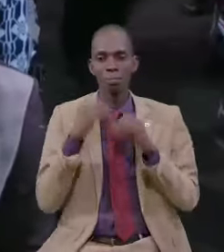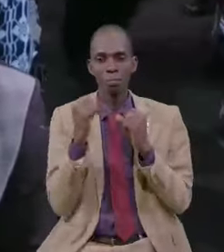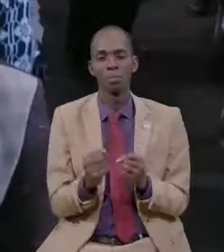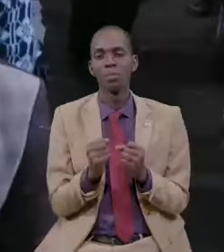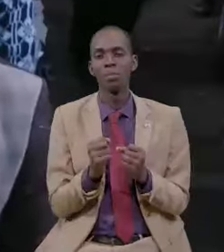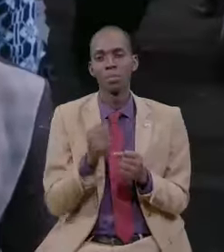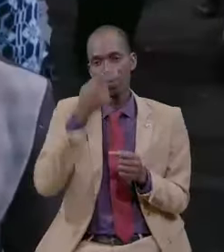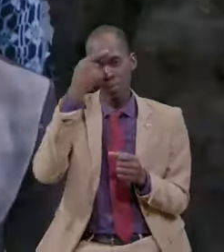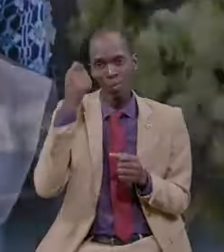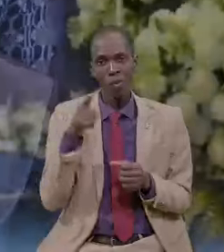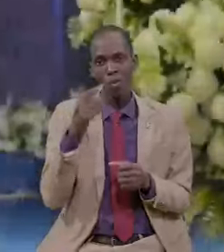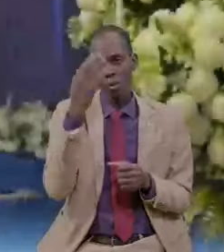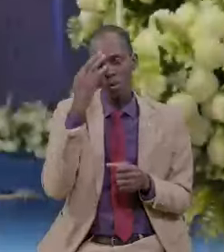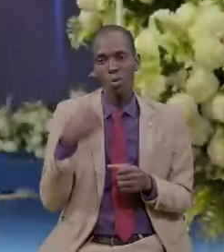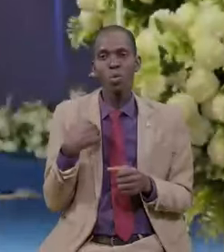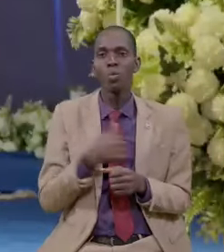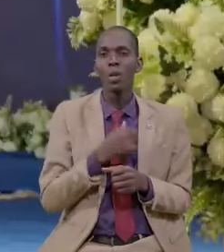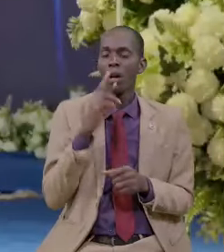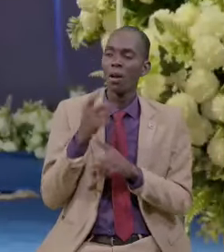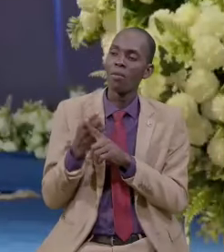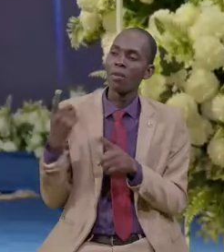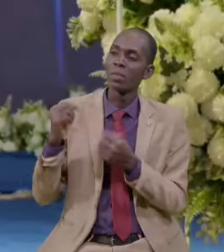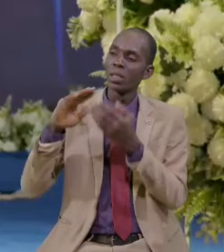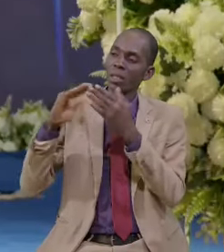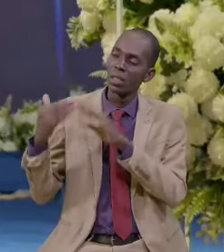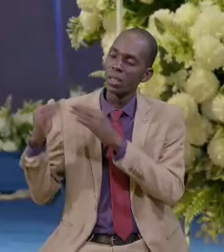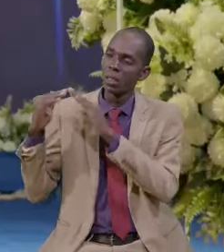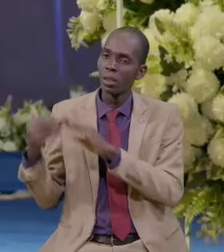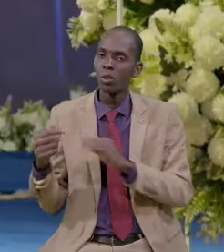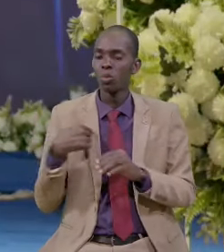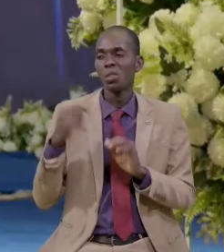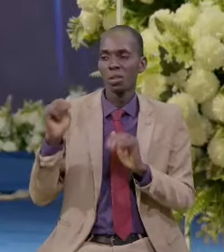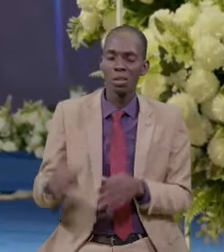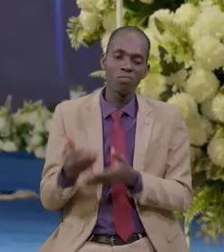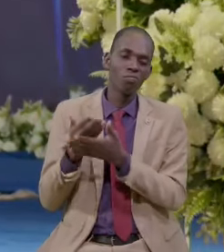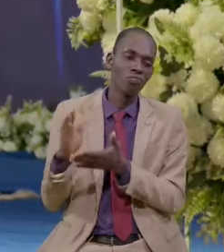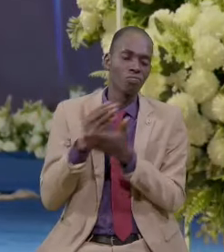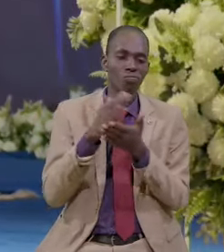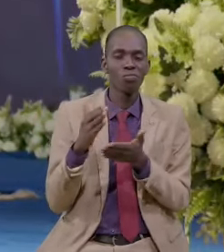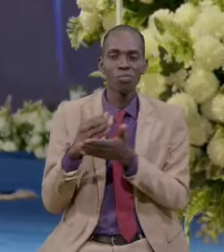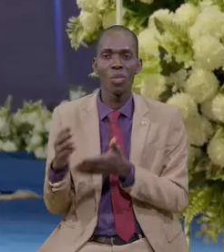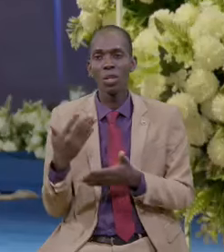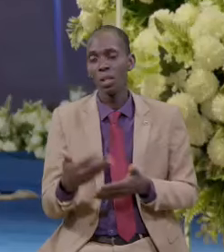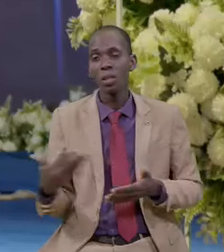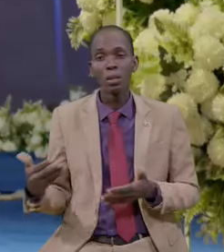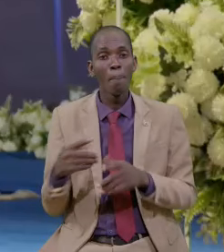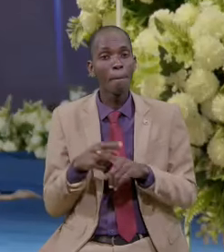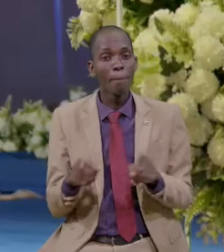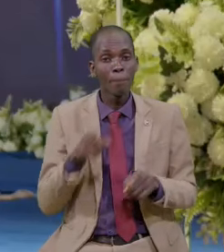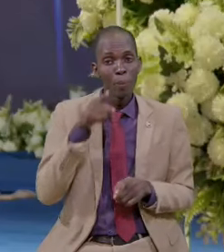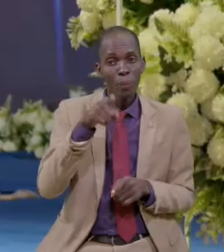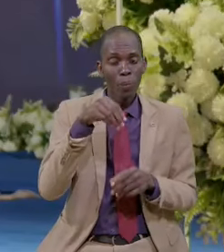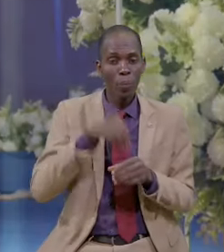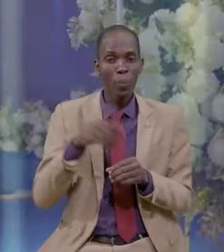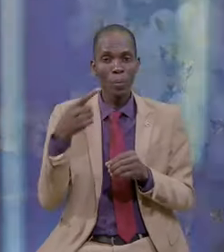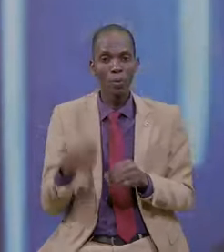Because, you know, we're coming from the city and, you know, we can stand all those other things, that one. But now you in the